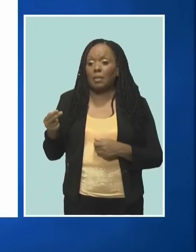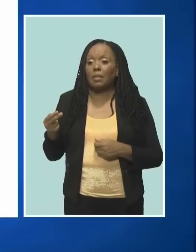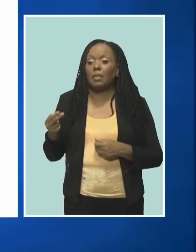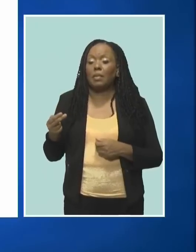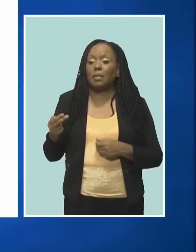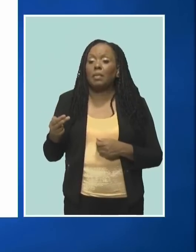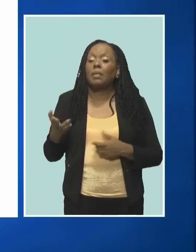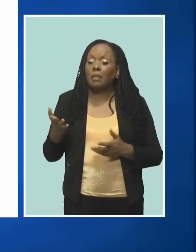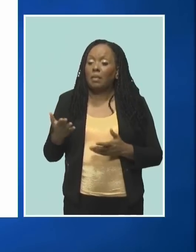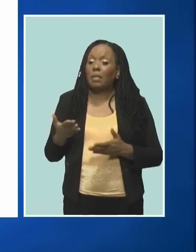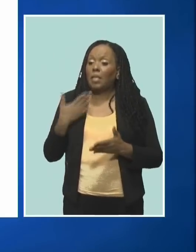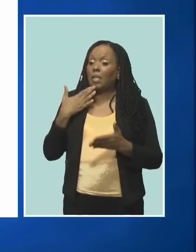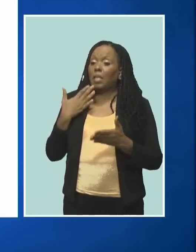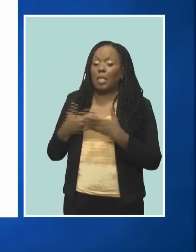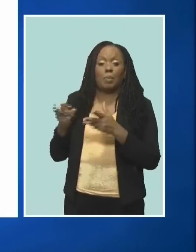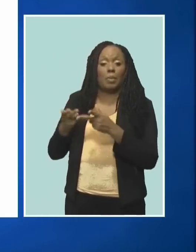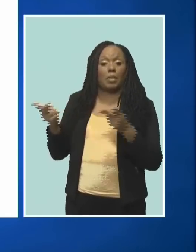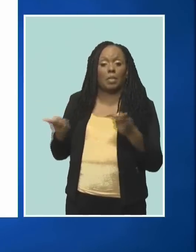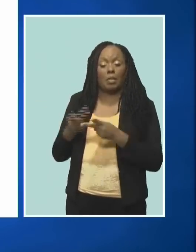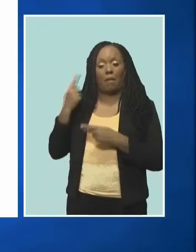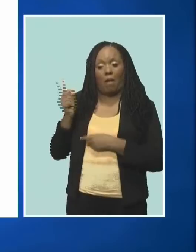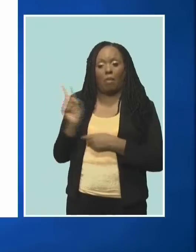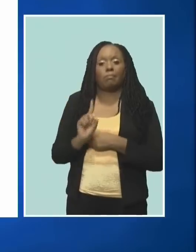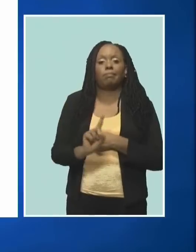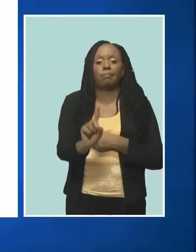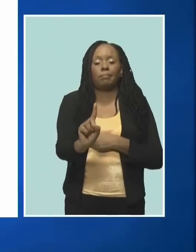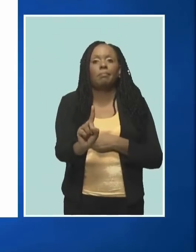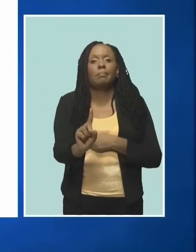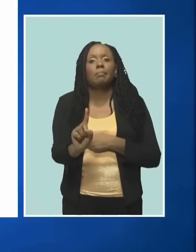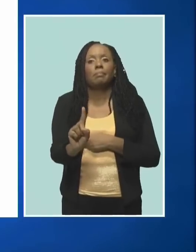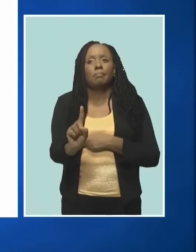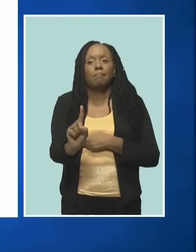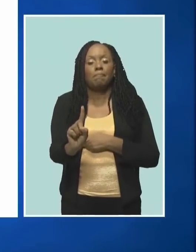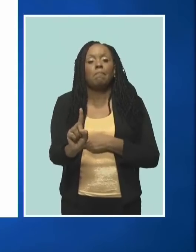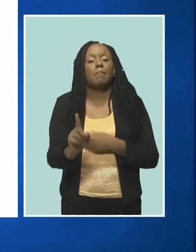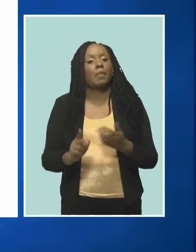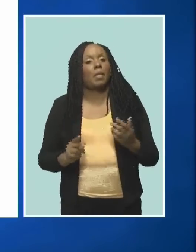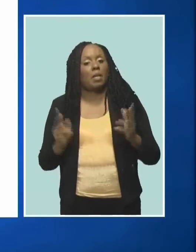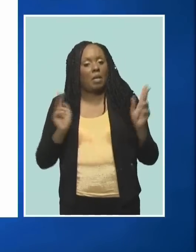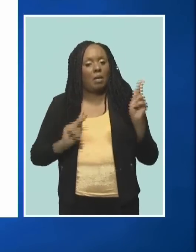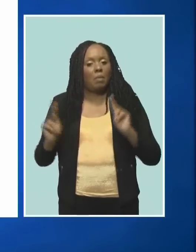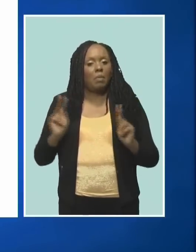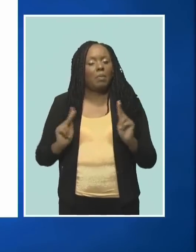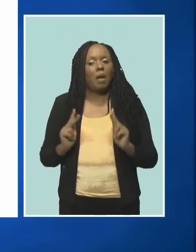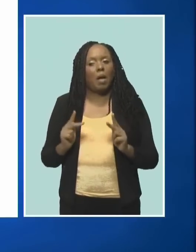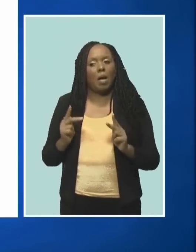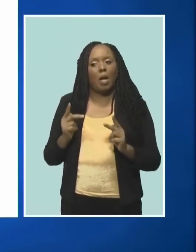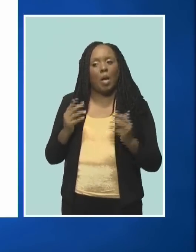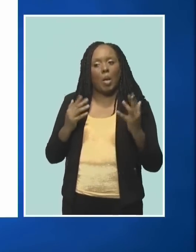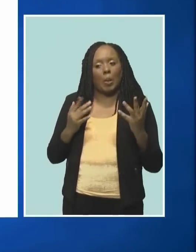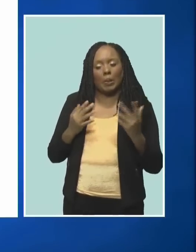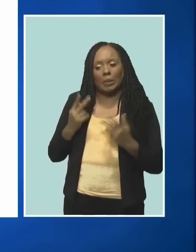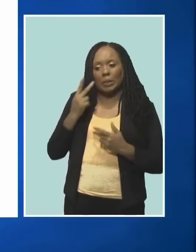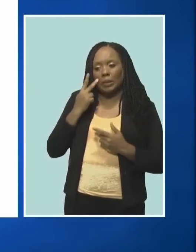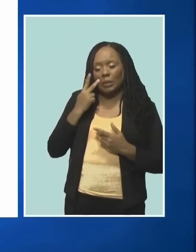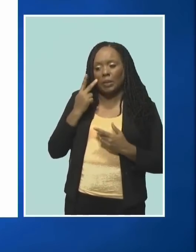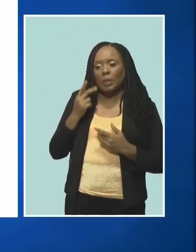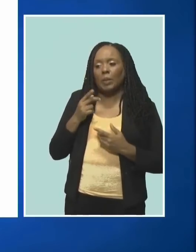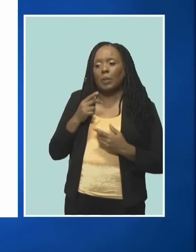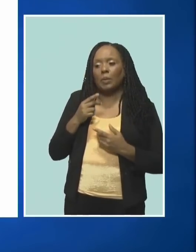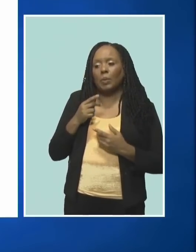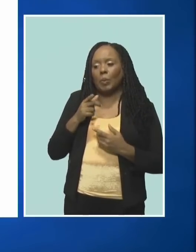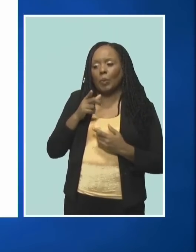walk forward. And already we have had no challenges coming forward. I think that what people are doing is lining up to see if they can be a potential vice presidential